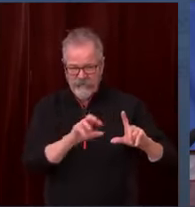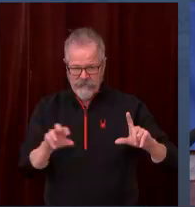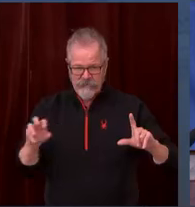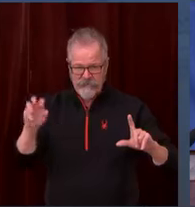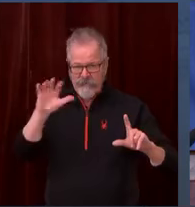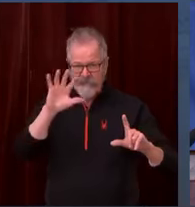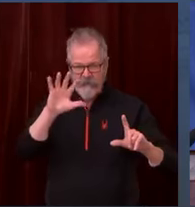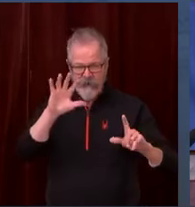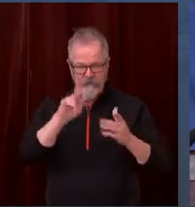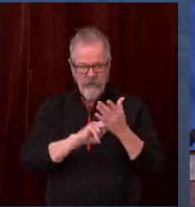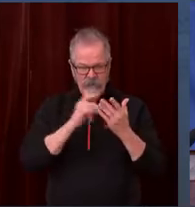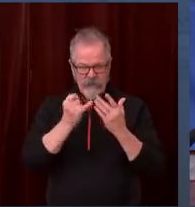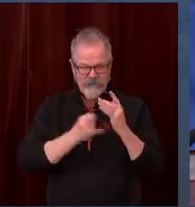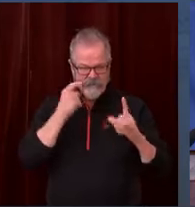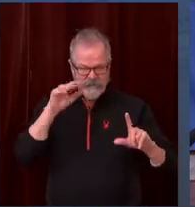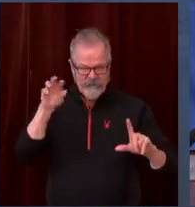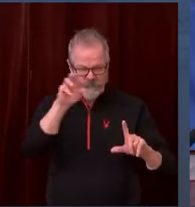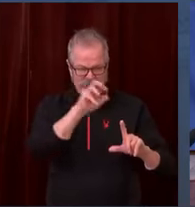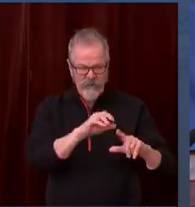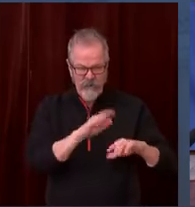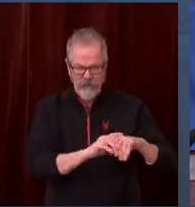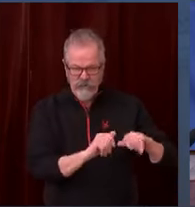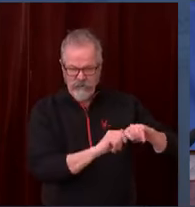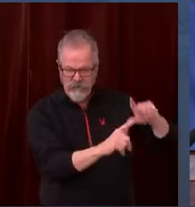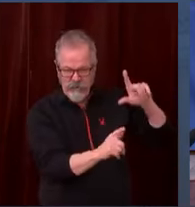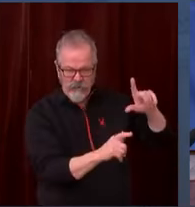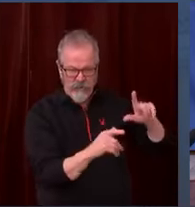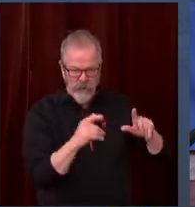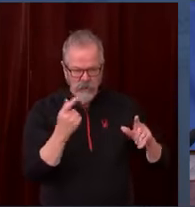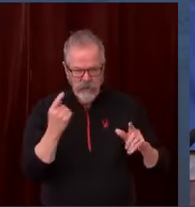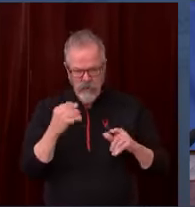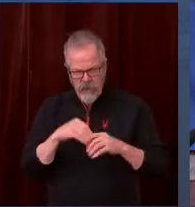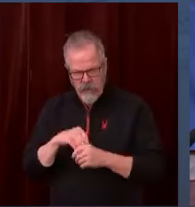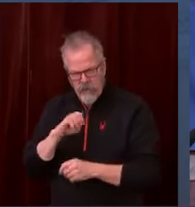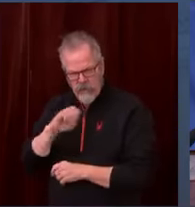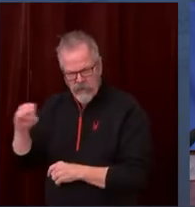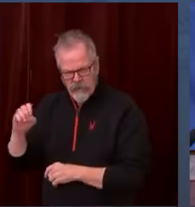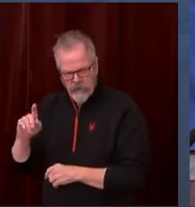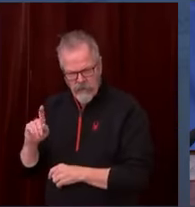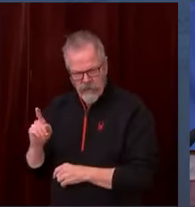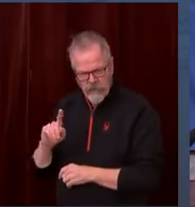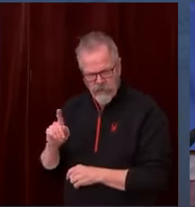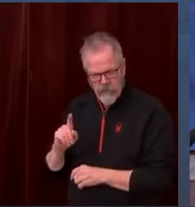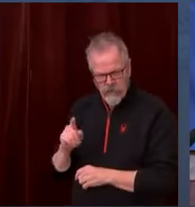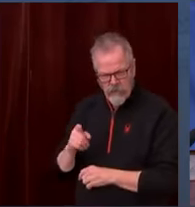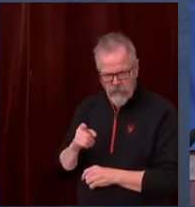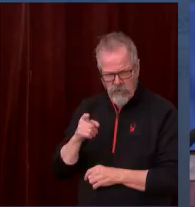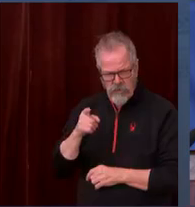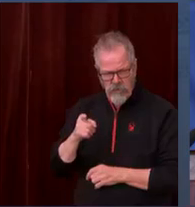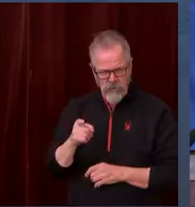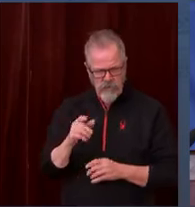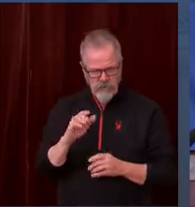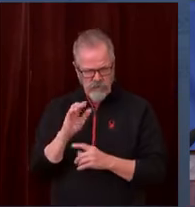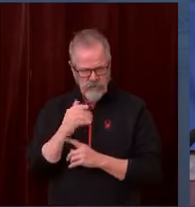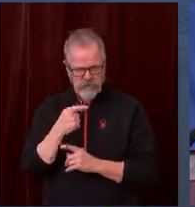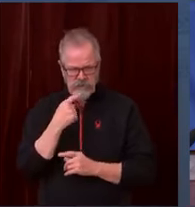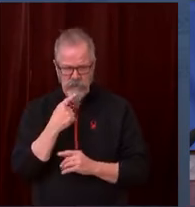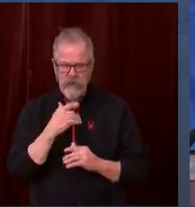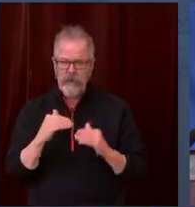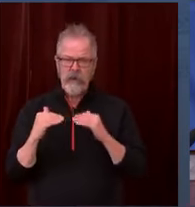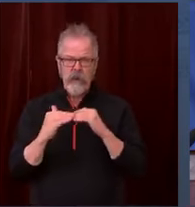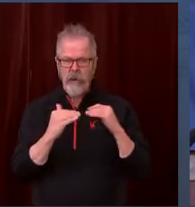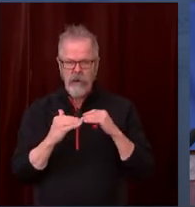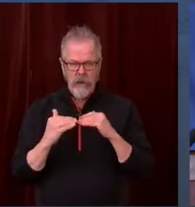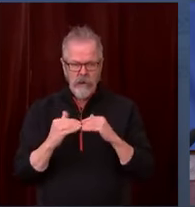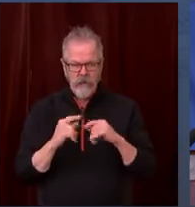equity statewide if Eastern Washington isn't included in some of these? I think Miller Park is actually in this.